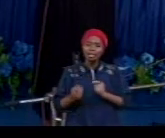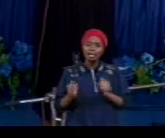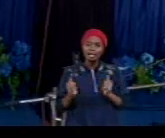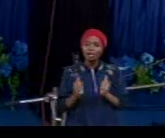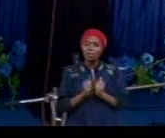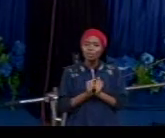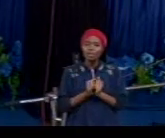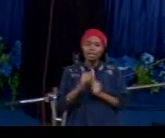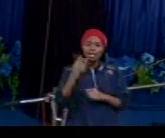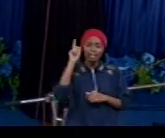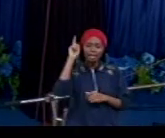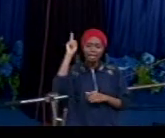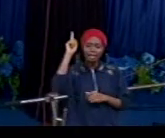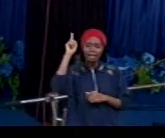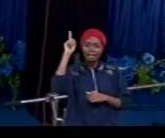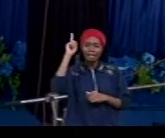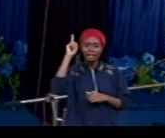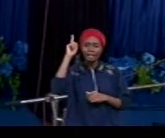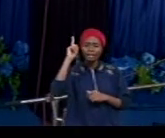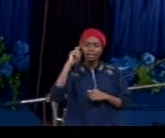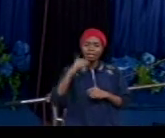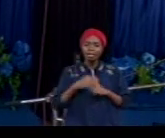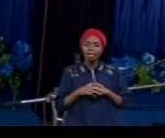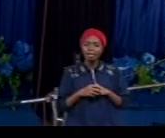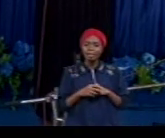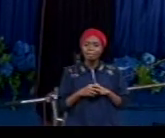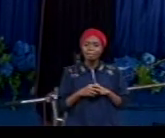turning with